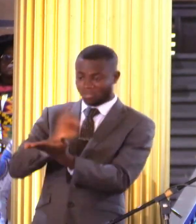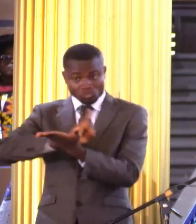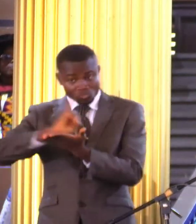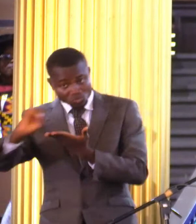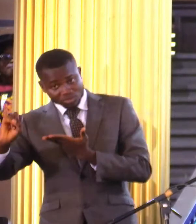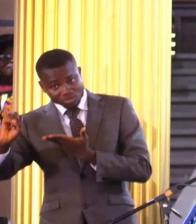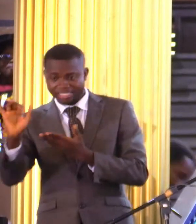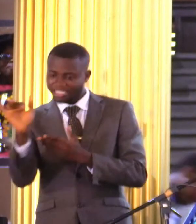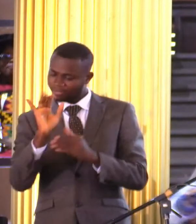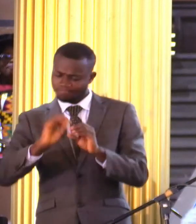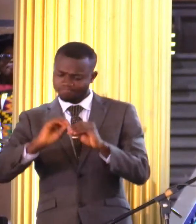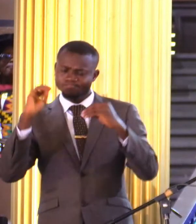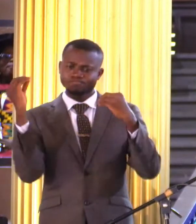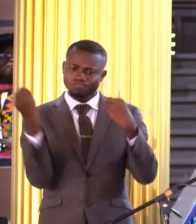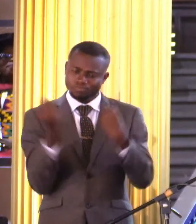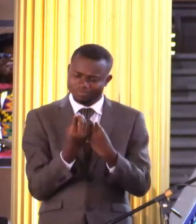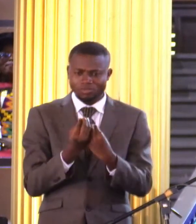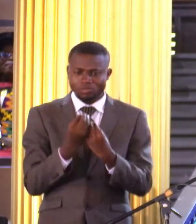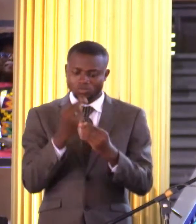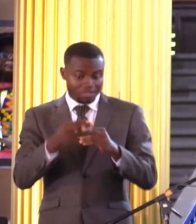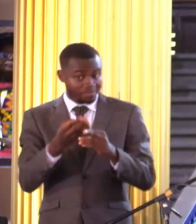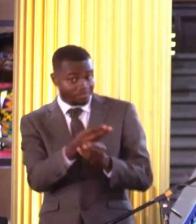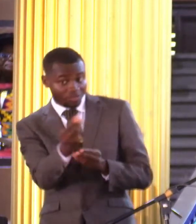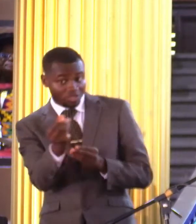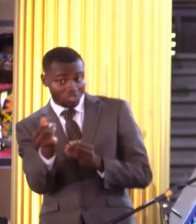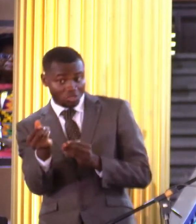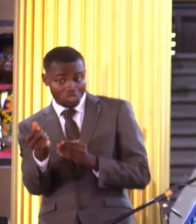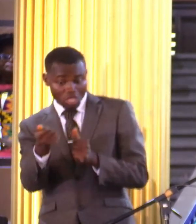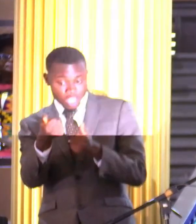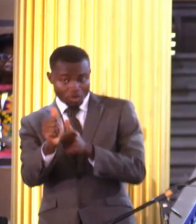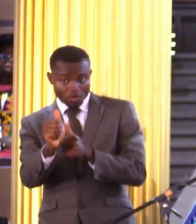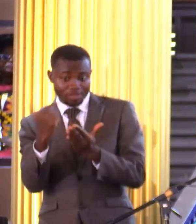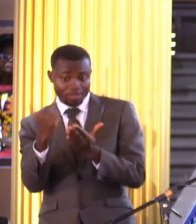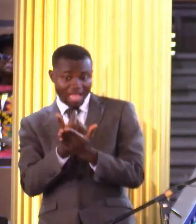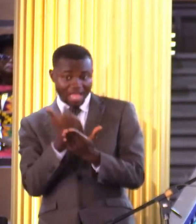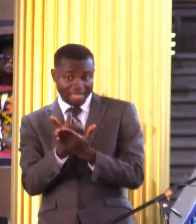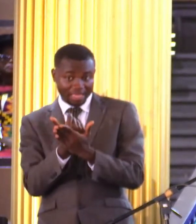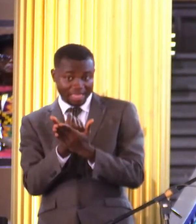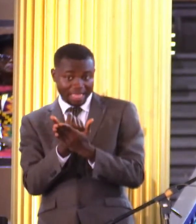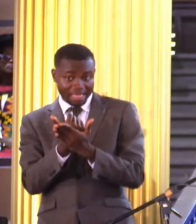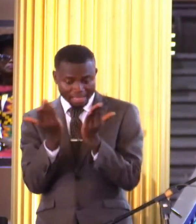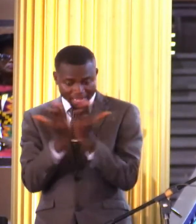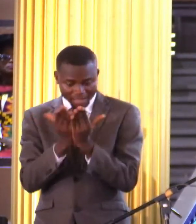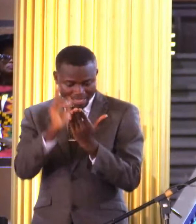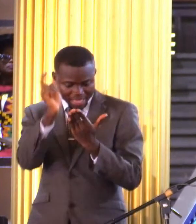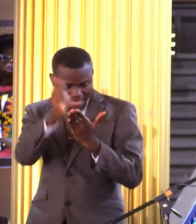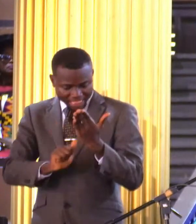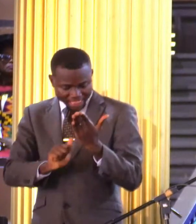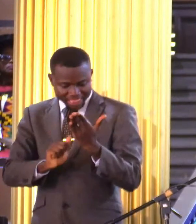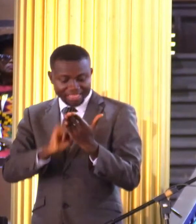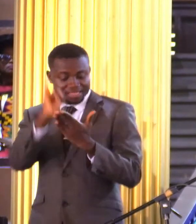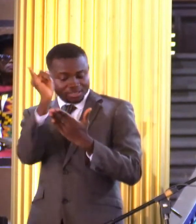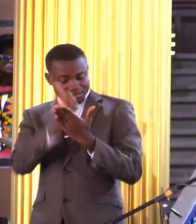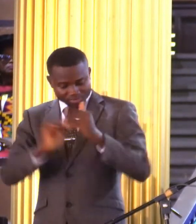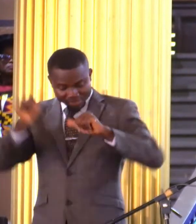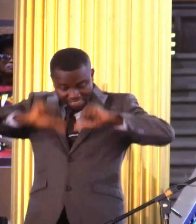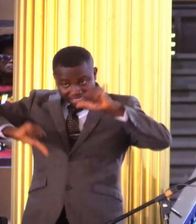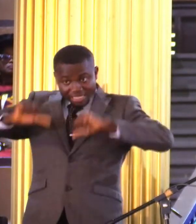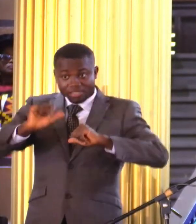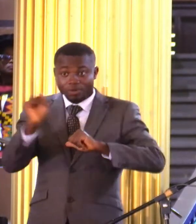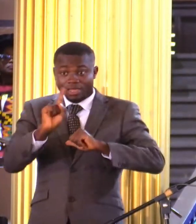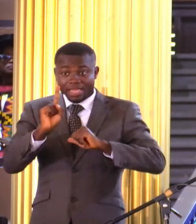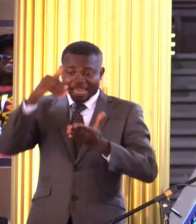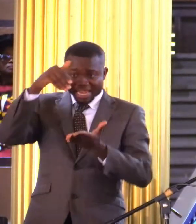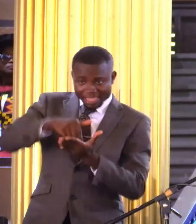organizations. To name a few, she's a fellow of the Ghana Academy of Arts and Sciences, the founding president of the